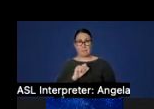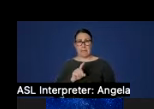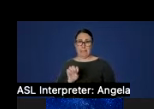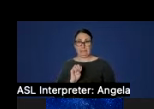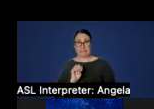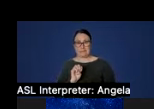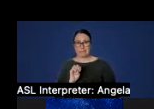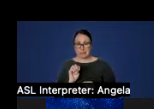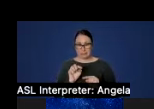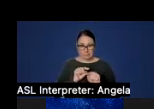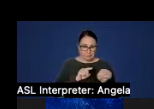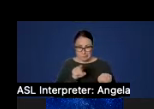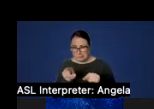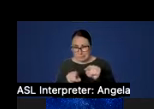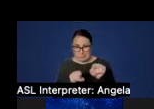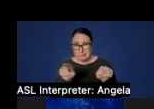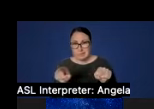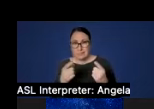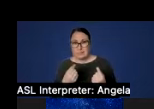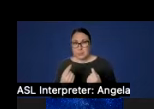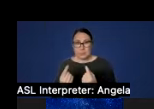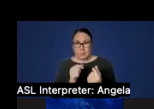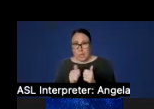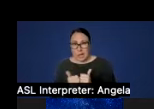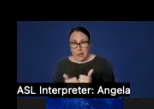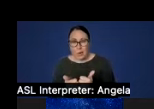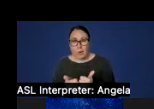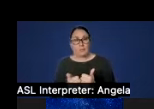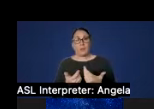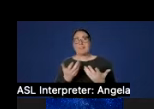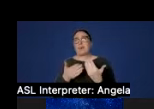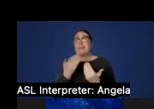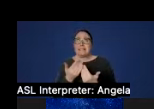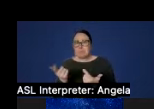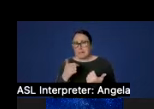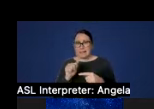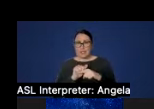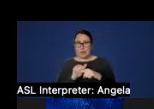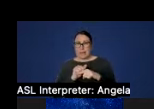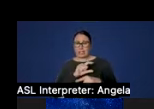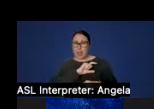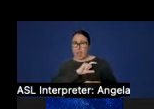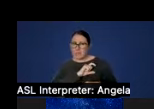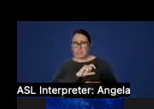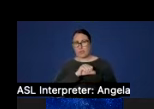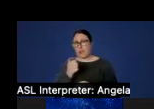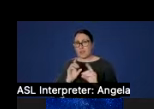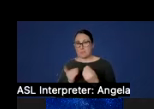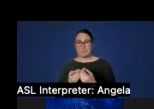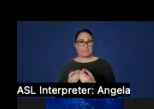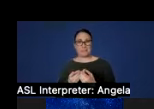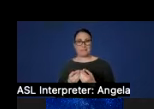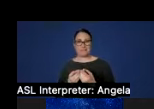I want to say, like, it's so easy, just, you know, bring in trainers for law enforcement, bring in trainers for, you know, other departments. But is